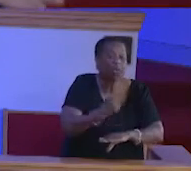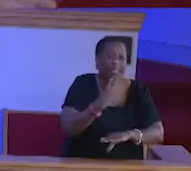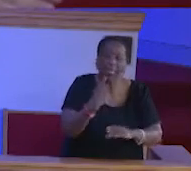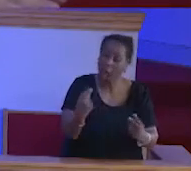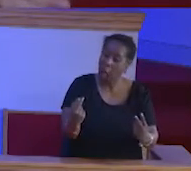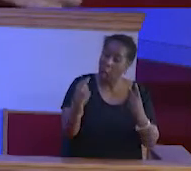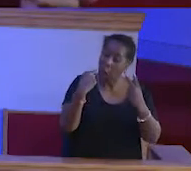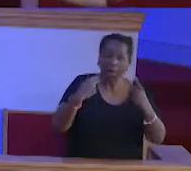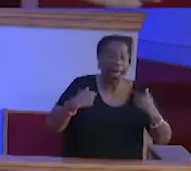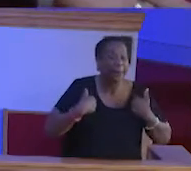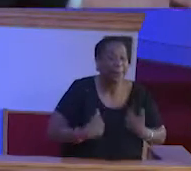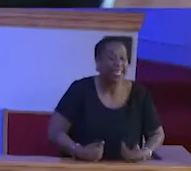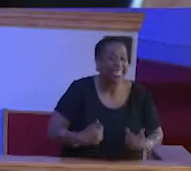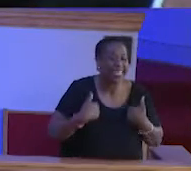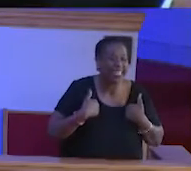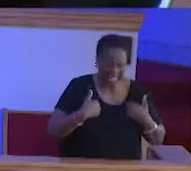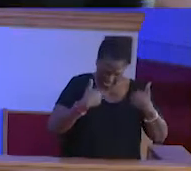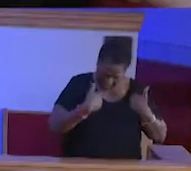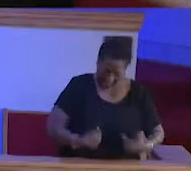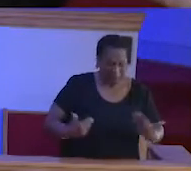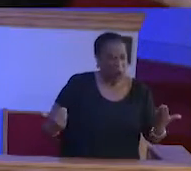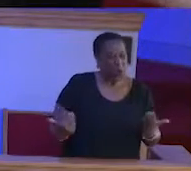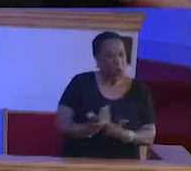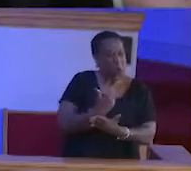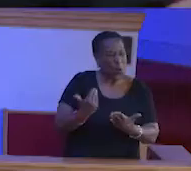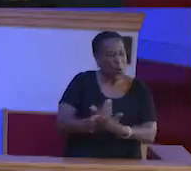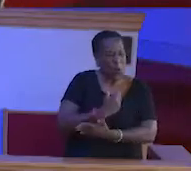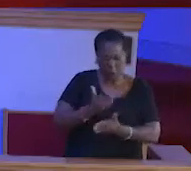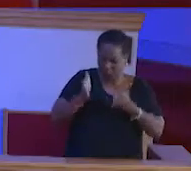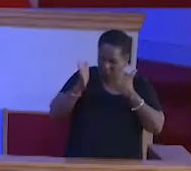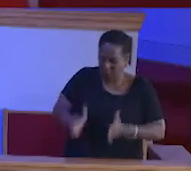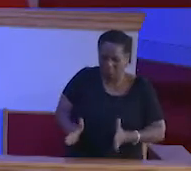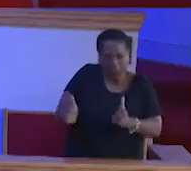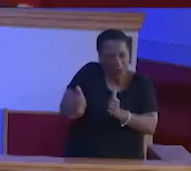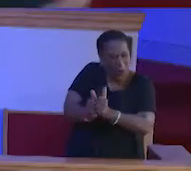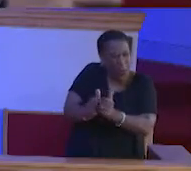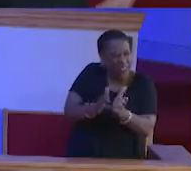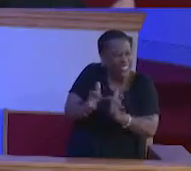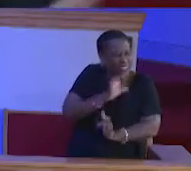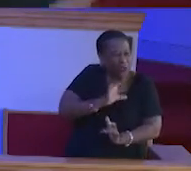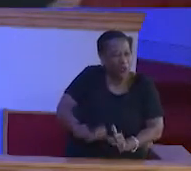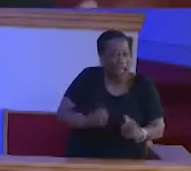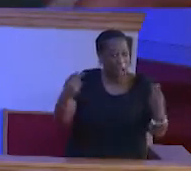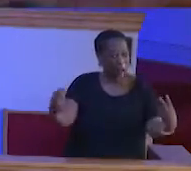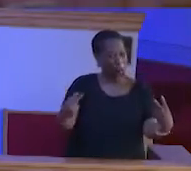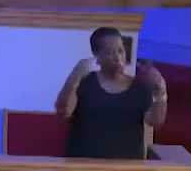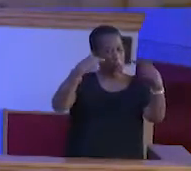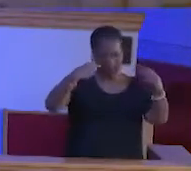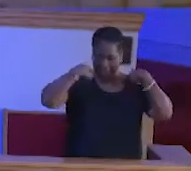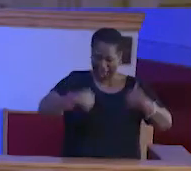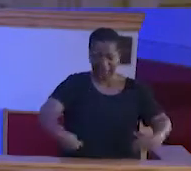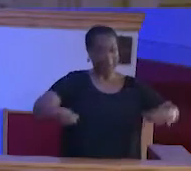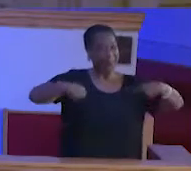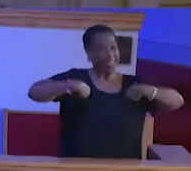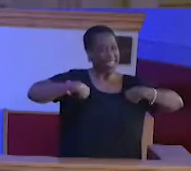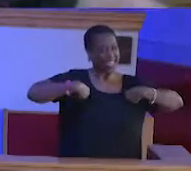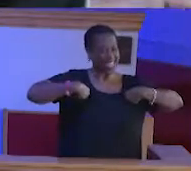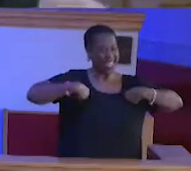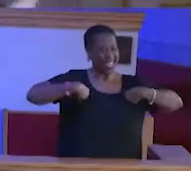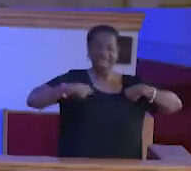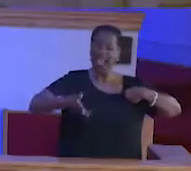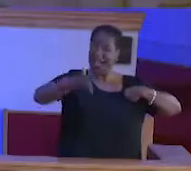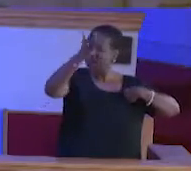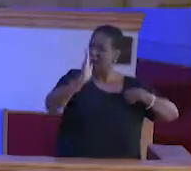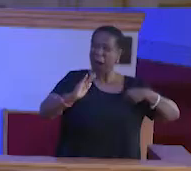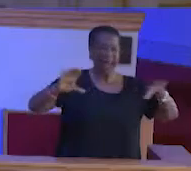me. I'm a newborn creature in Christ. Look at me. God